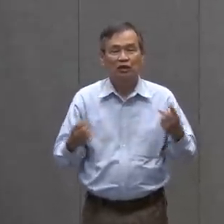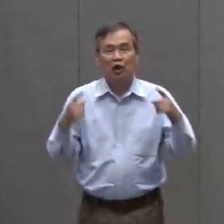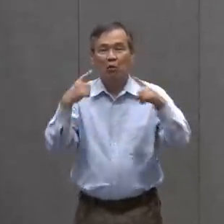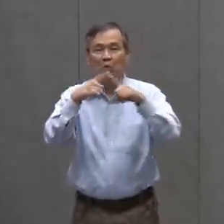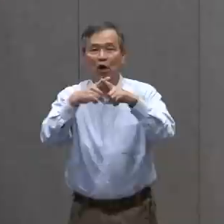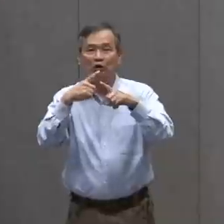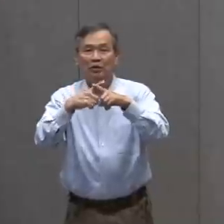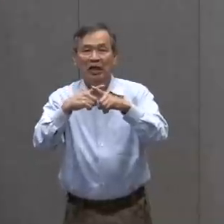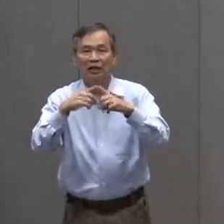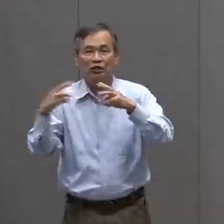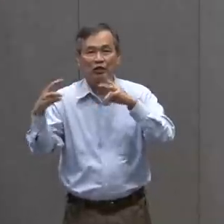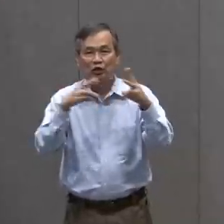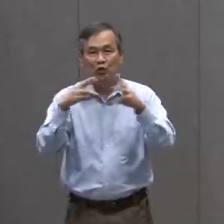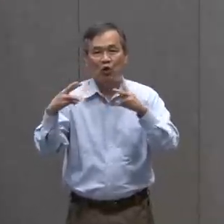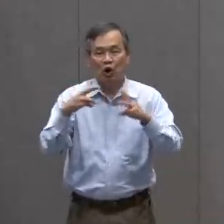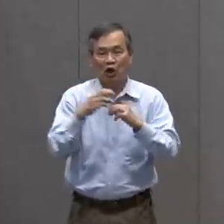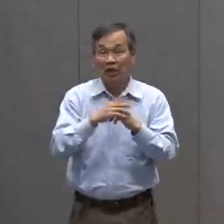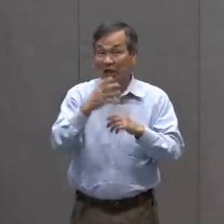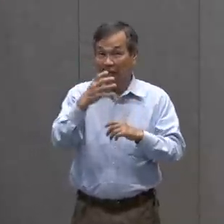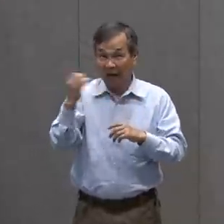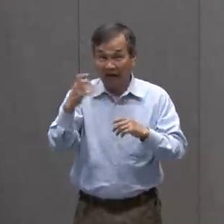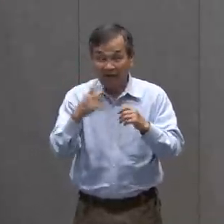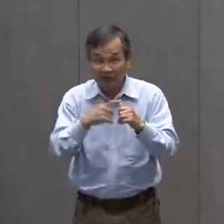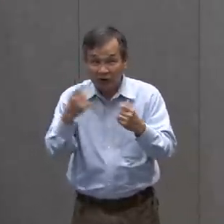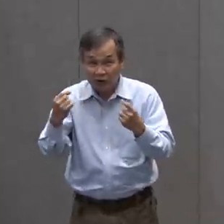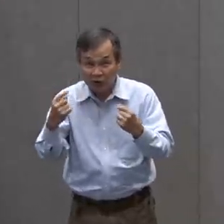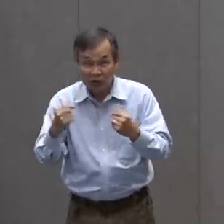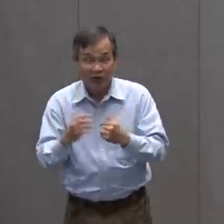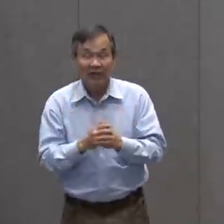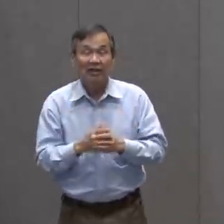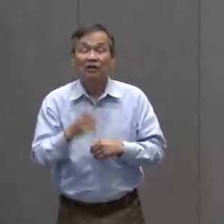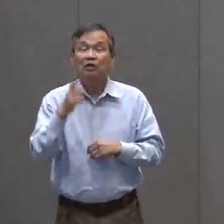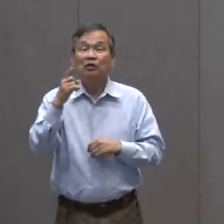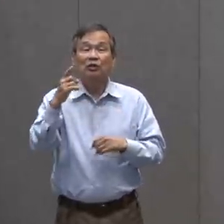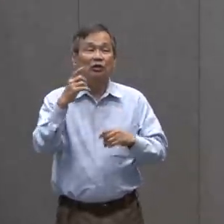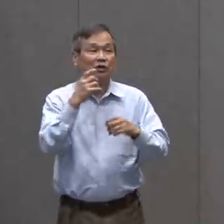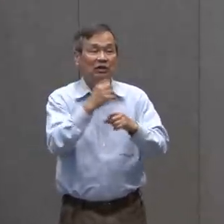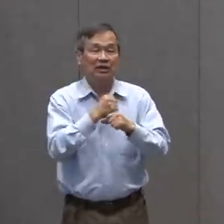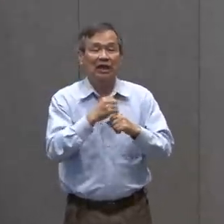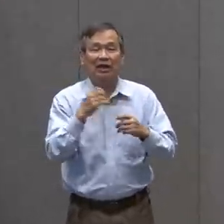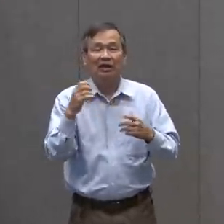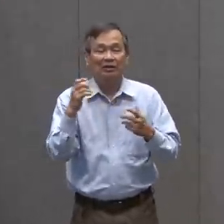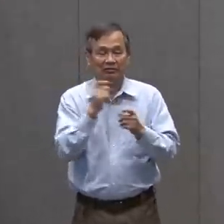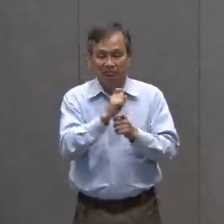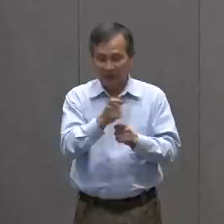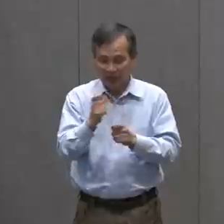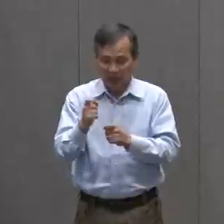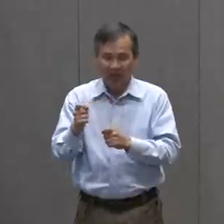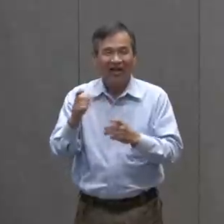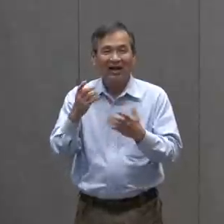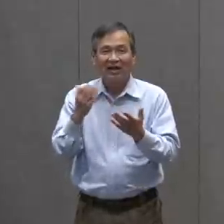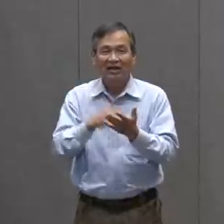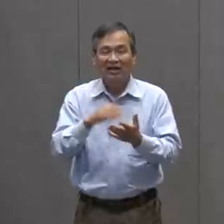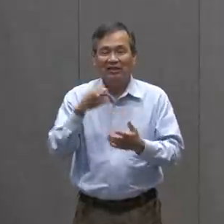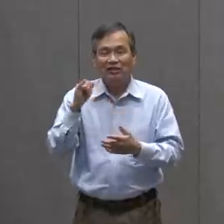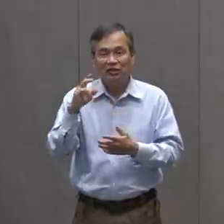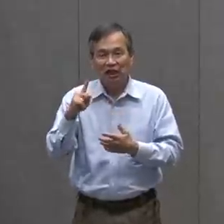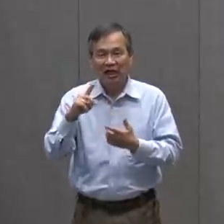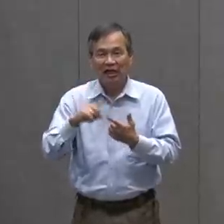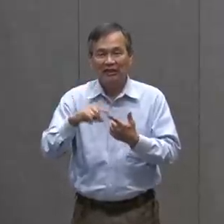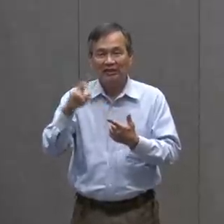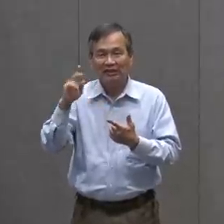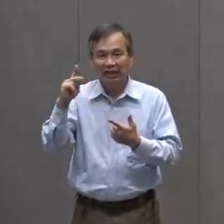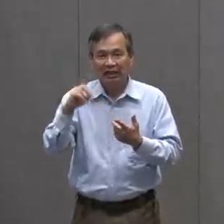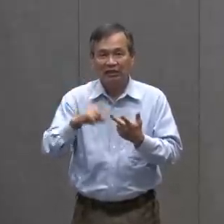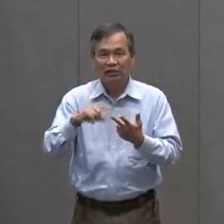War. And the first thing you do, the first way you can do it is you take a deck of cards, take out your jacks, queens, kings,